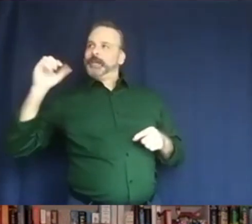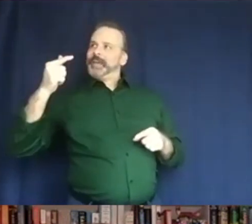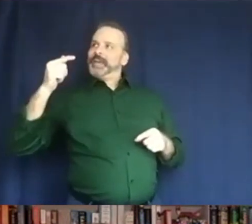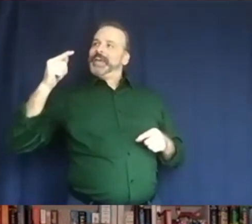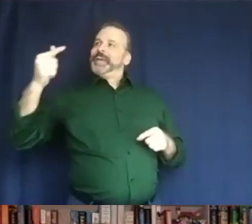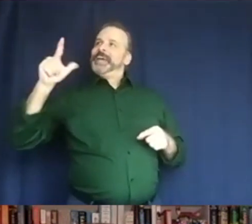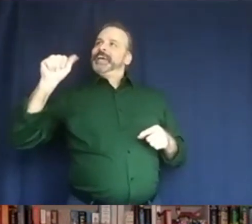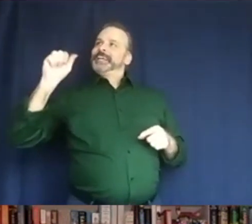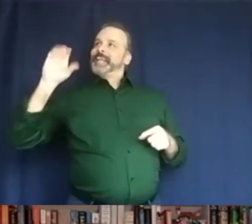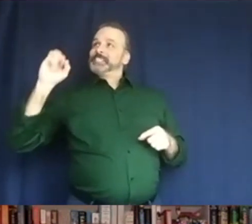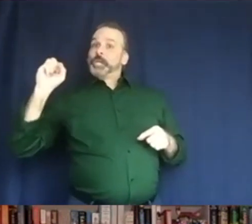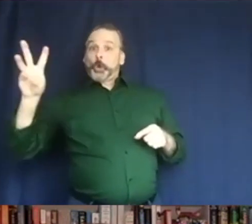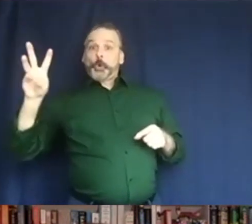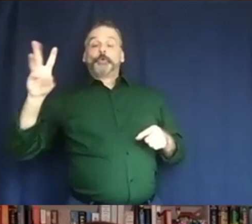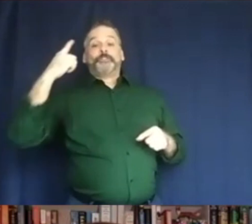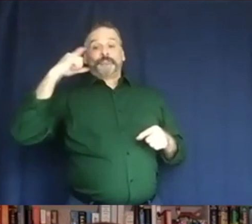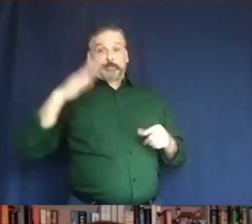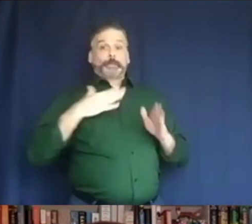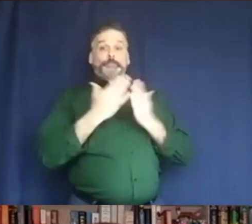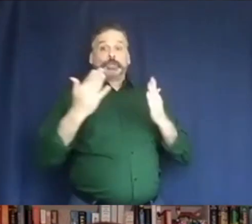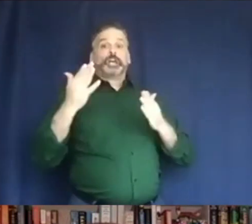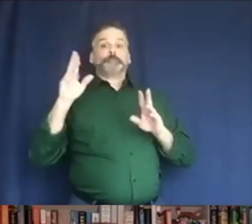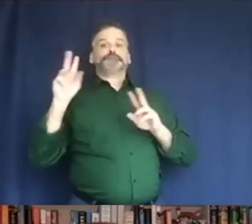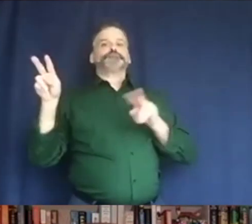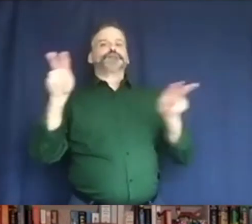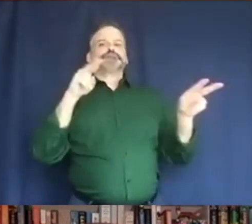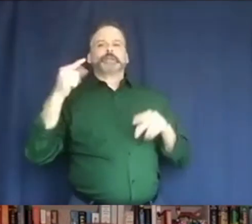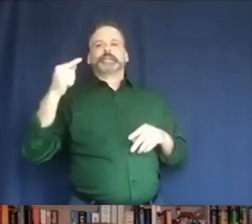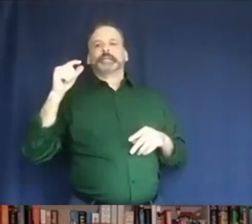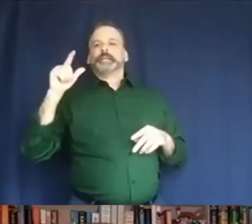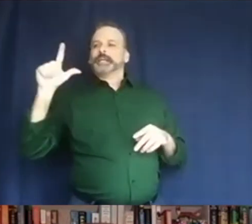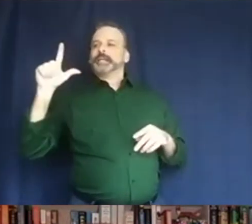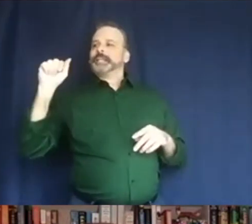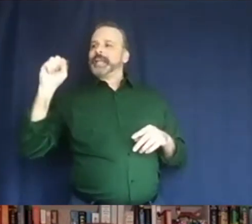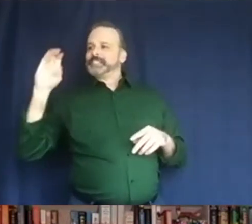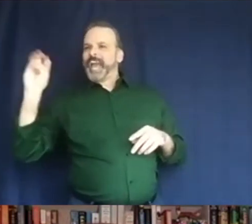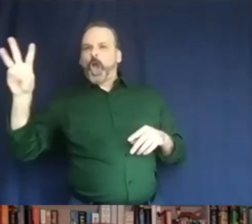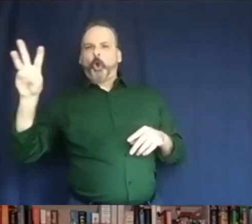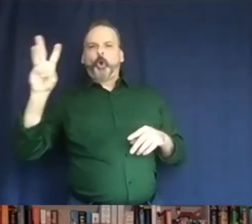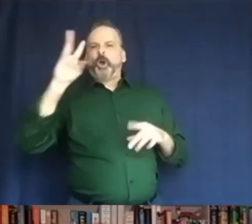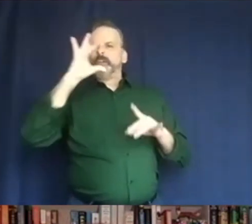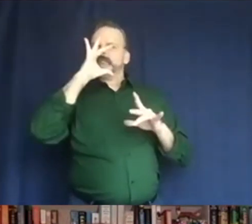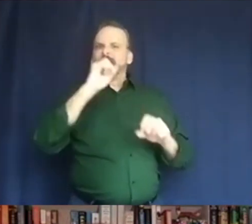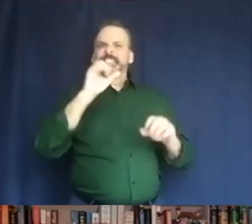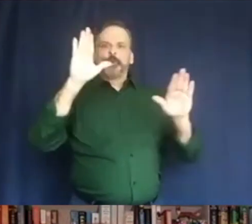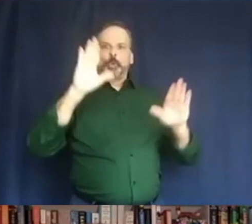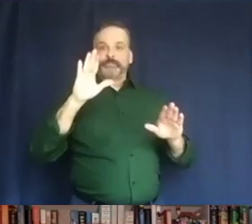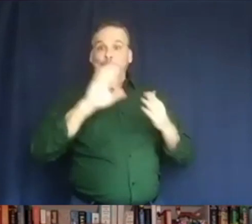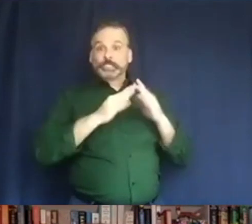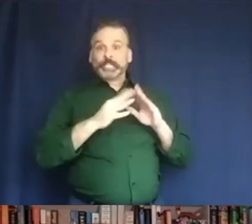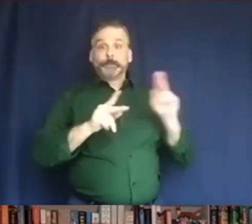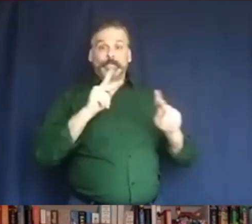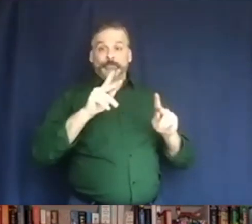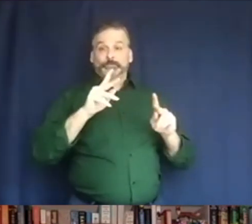of location scouting in Glasgow, and it was fascinating, a wonderful city. When folks talk about Scotland,